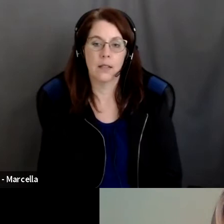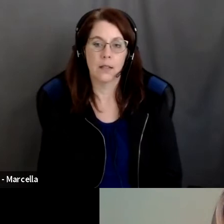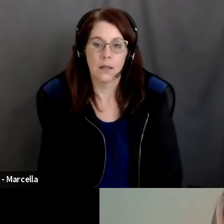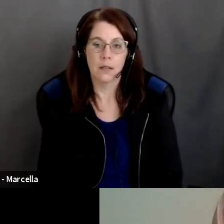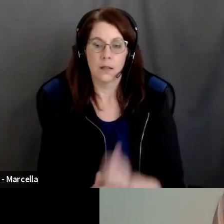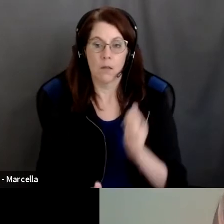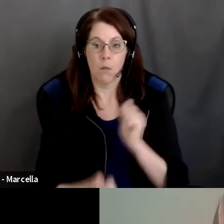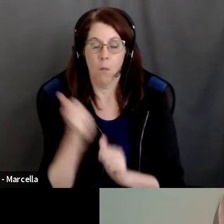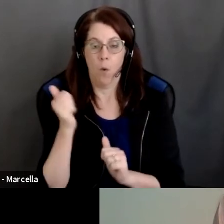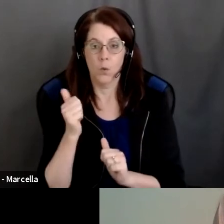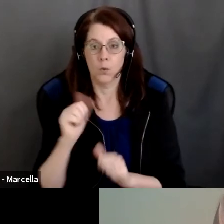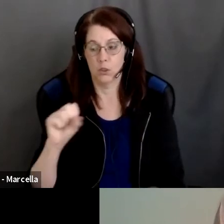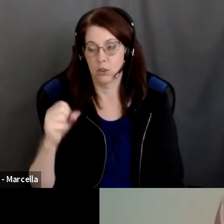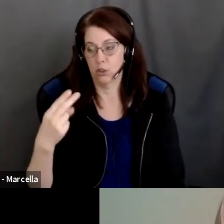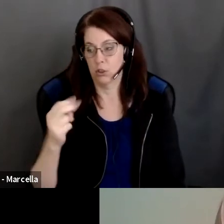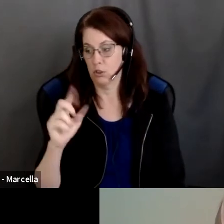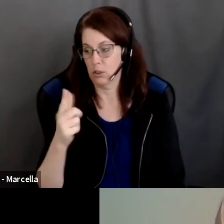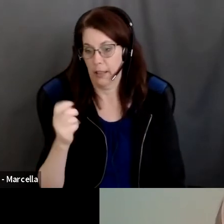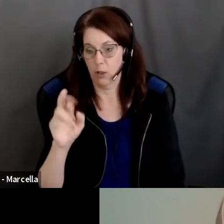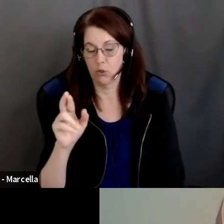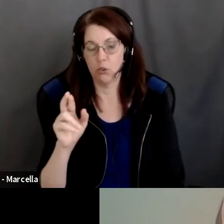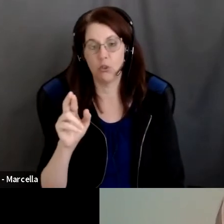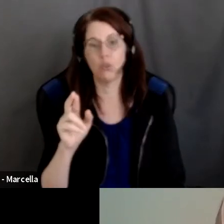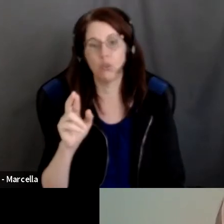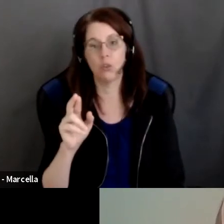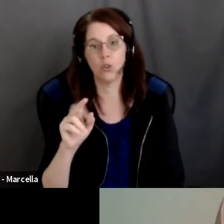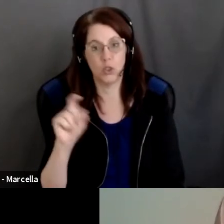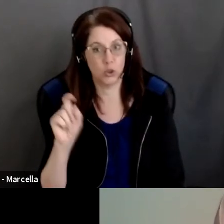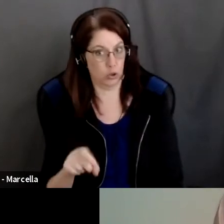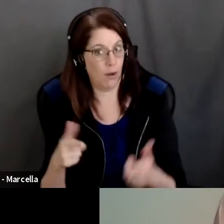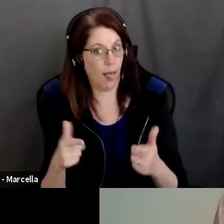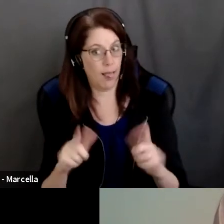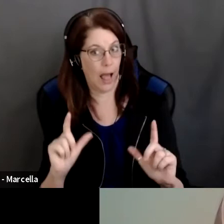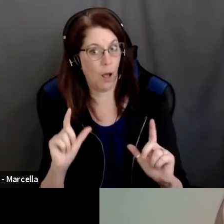Most shelters, and I'm going to say this, most shelters should allow